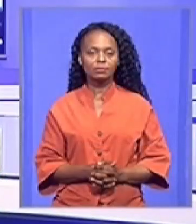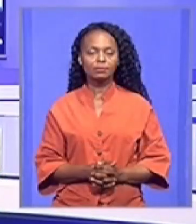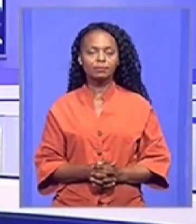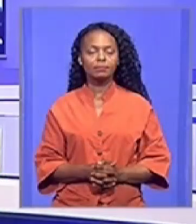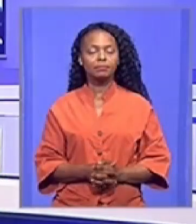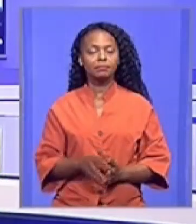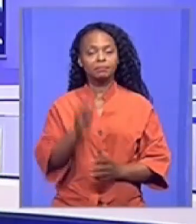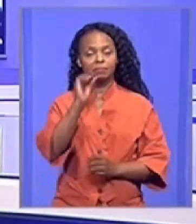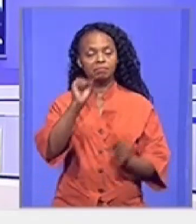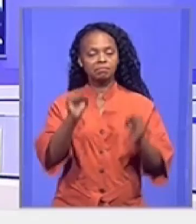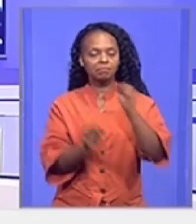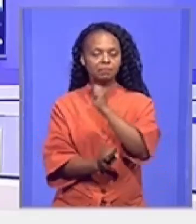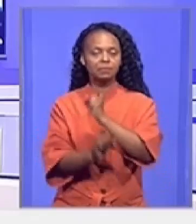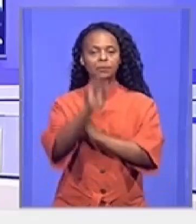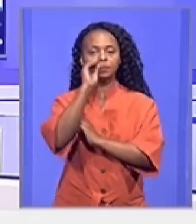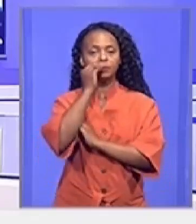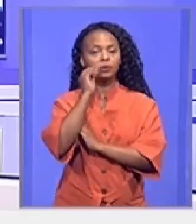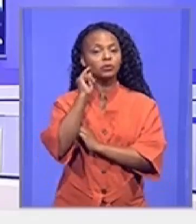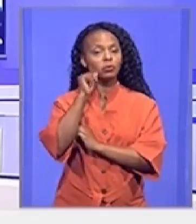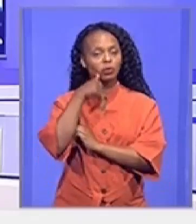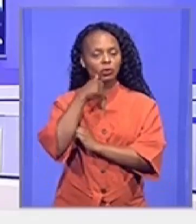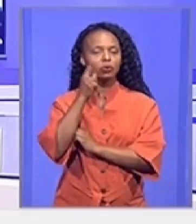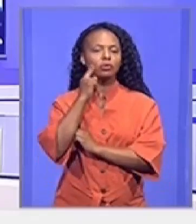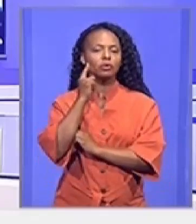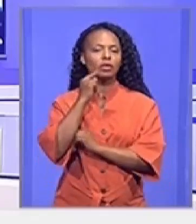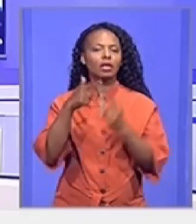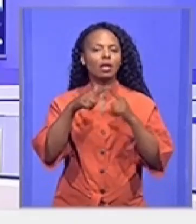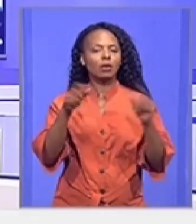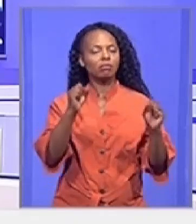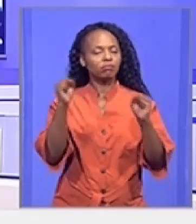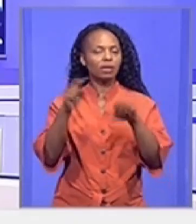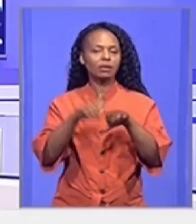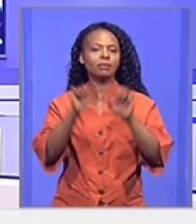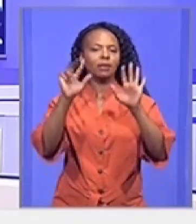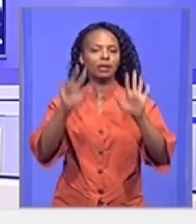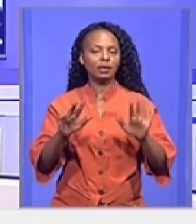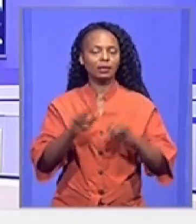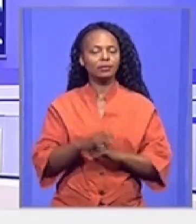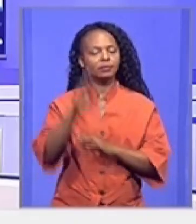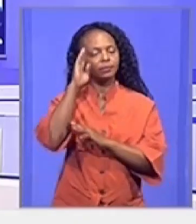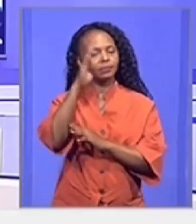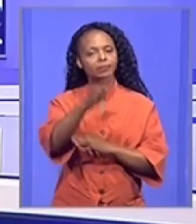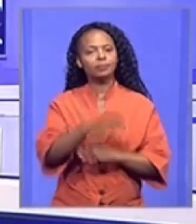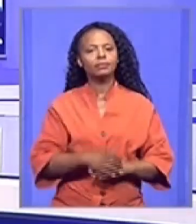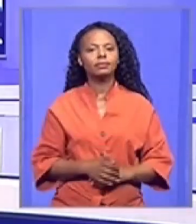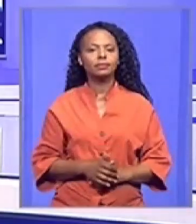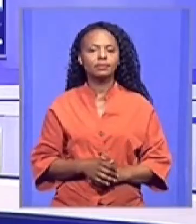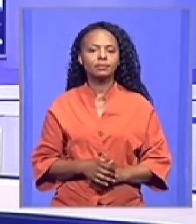Difella mona mohi fumana ditaba tsa Setswana hosane ka hora ya borobedi phirimana ho fihlela nakong e tlang. Hayate.